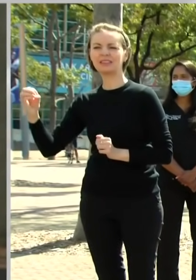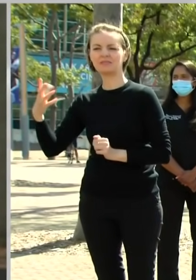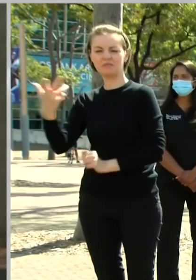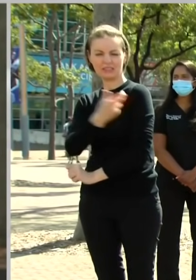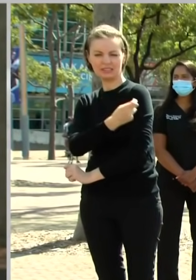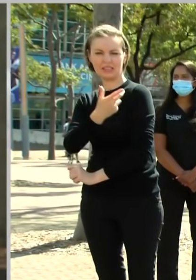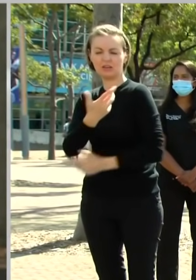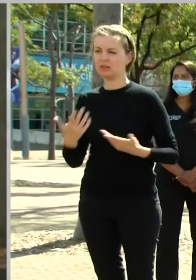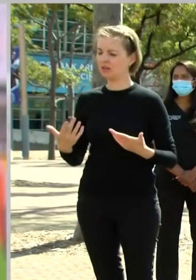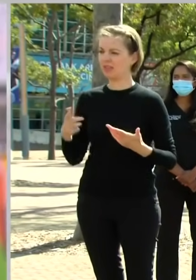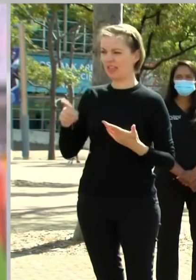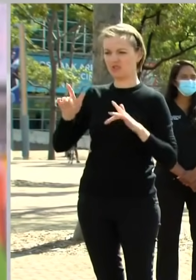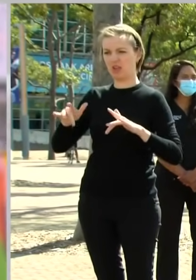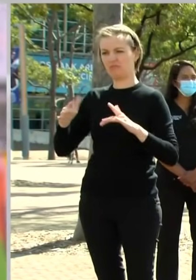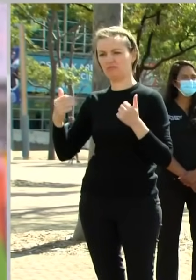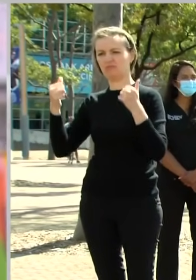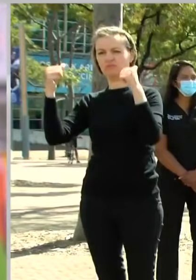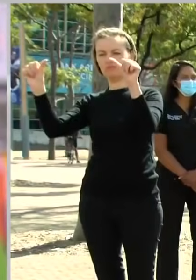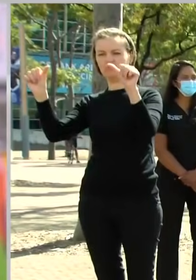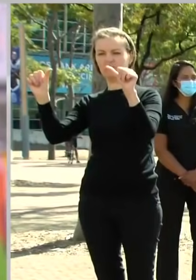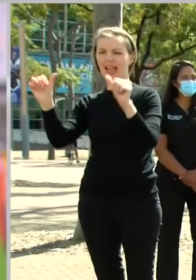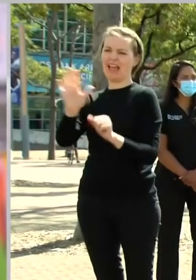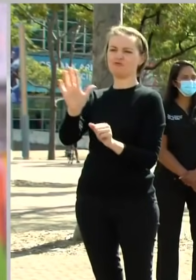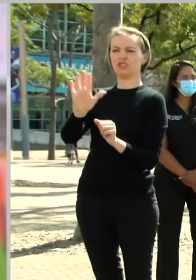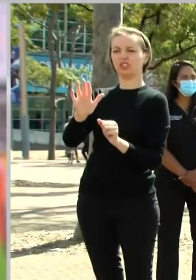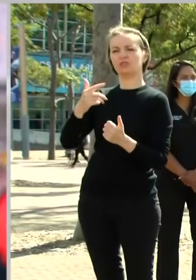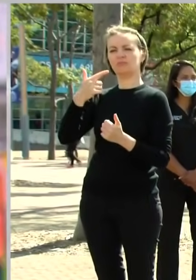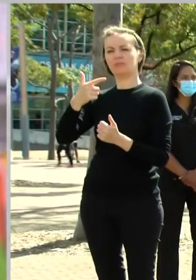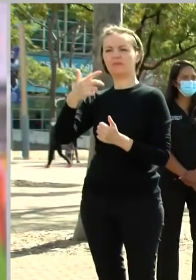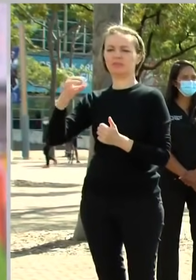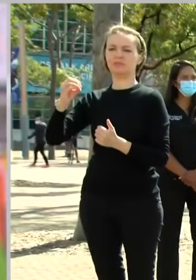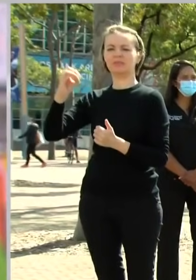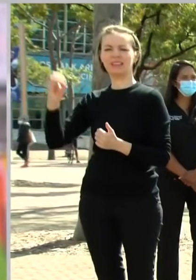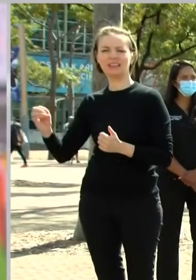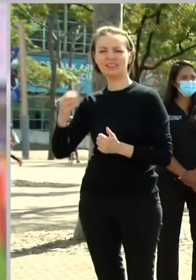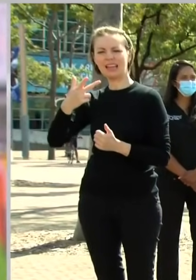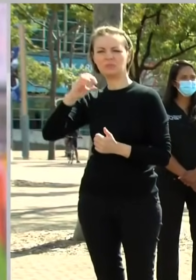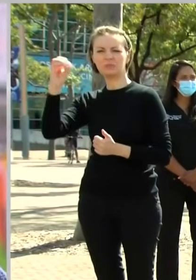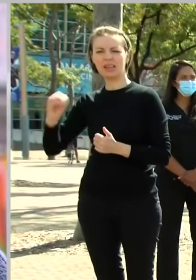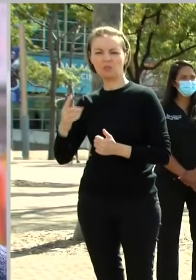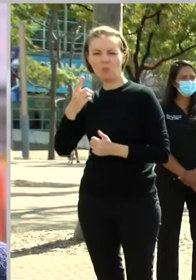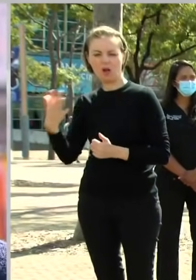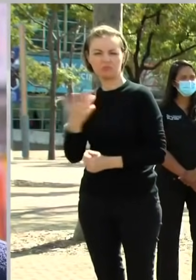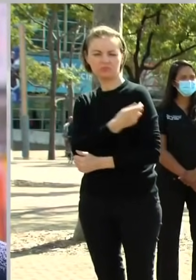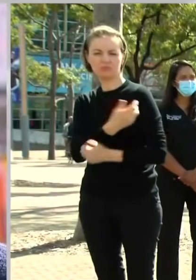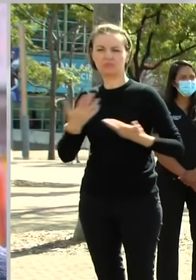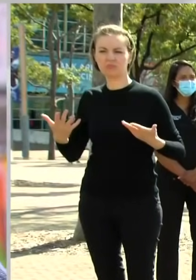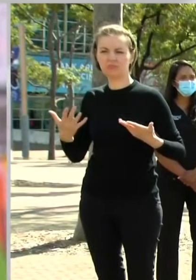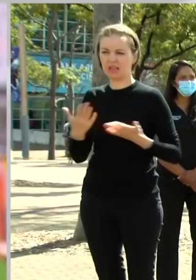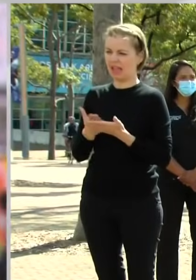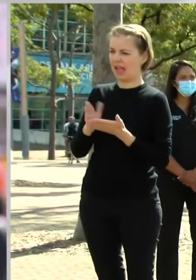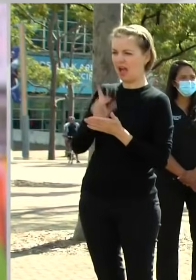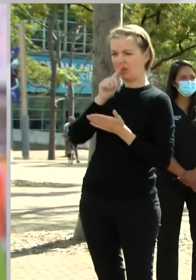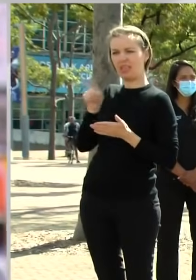up to the state average. Well, obviously, some communities like Byron have a larger percentage of people who choose not to